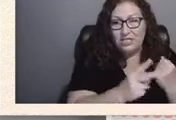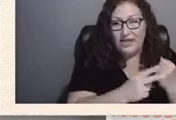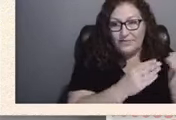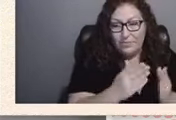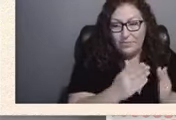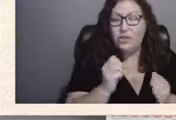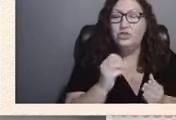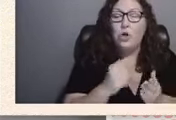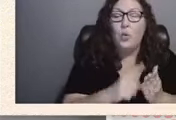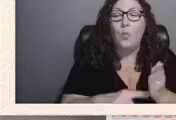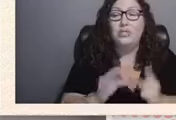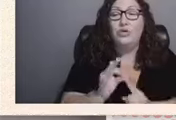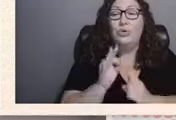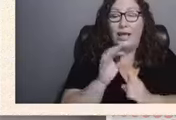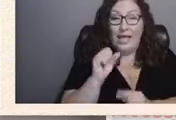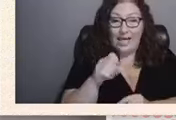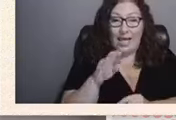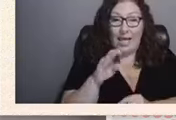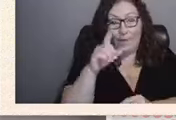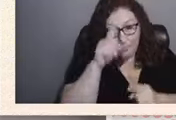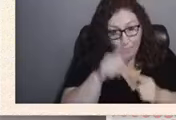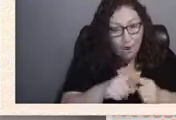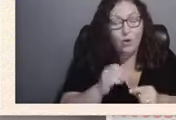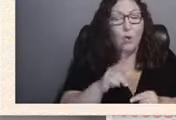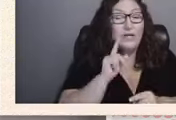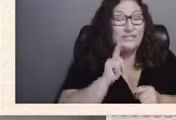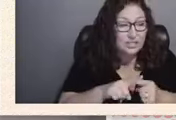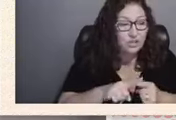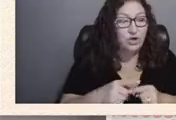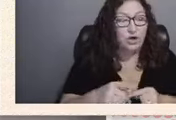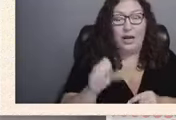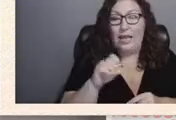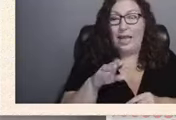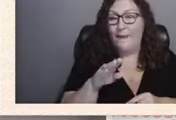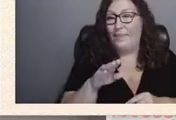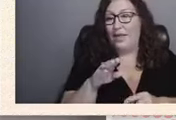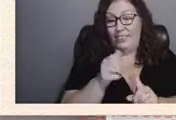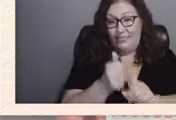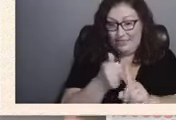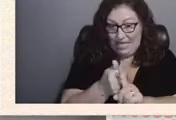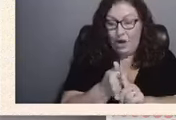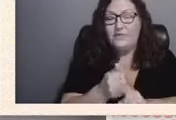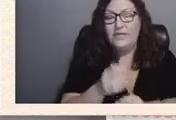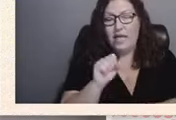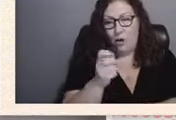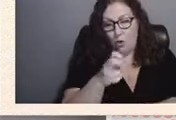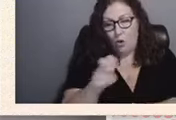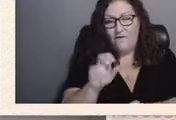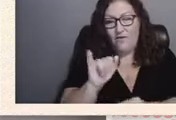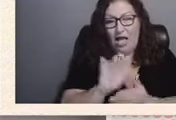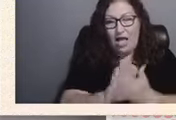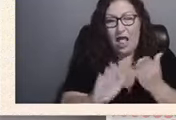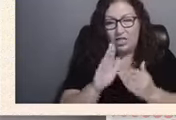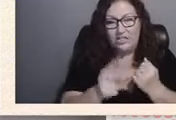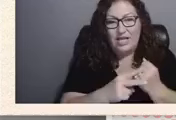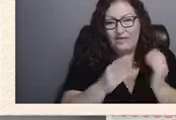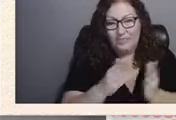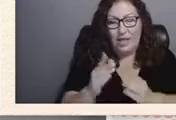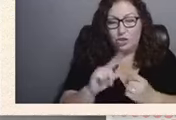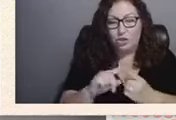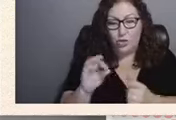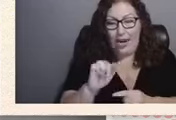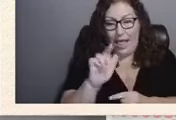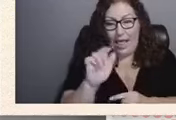is it can be a brother, it could be a sister, it could be themselves can roll over that college savings plan into an ABLE account. We